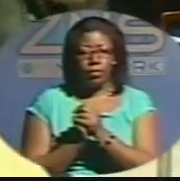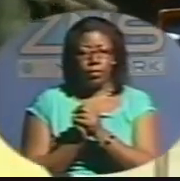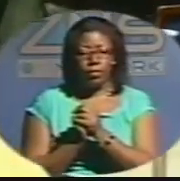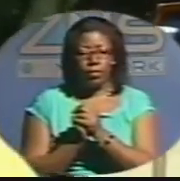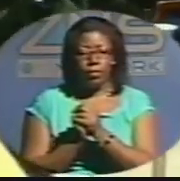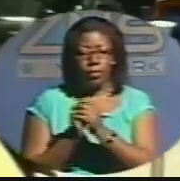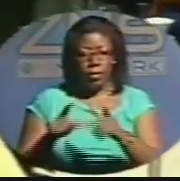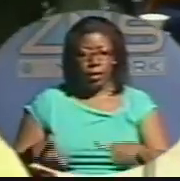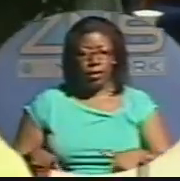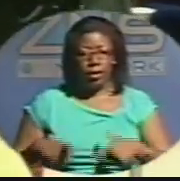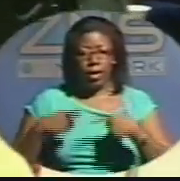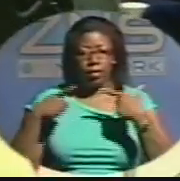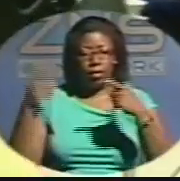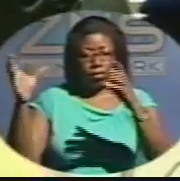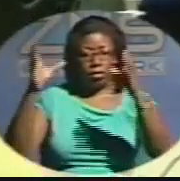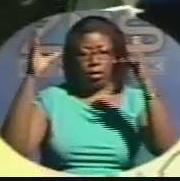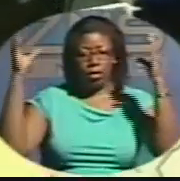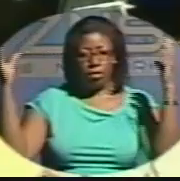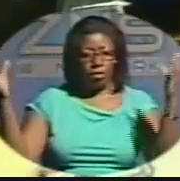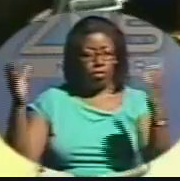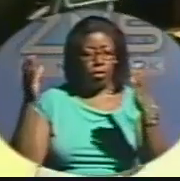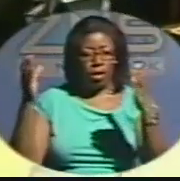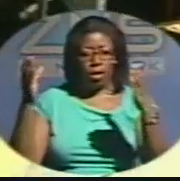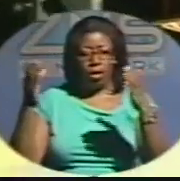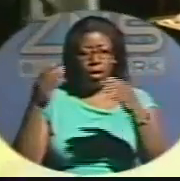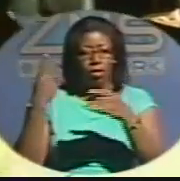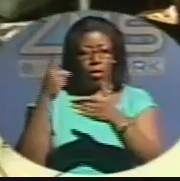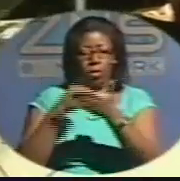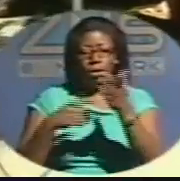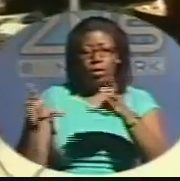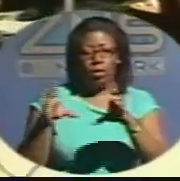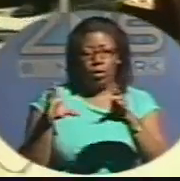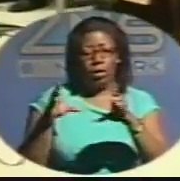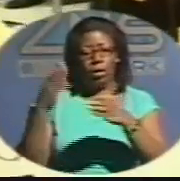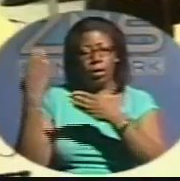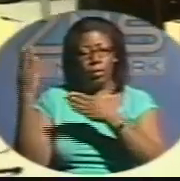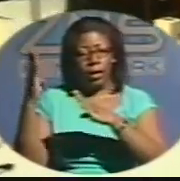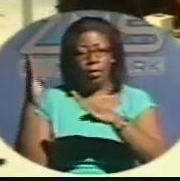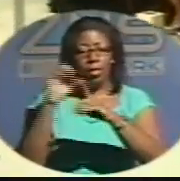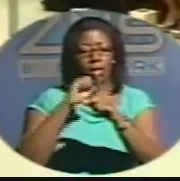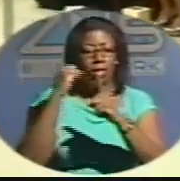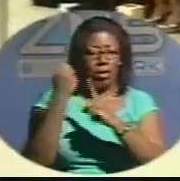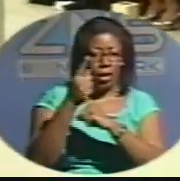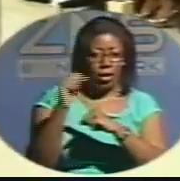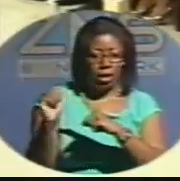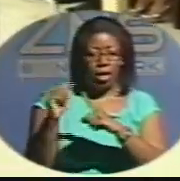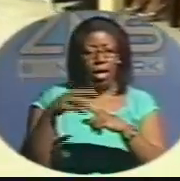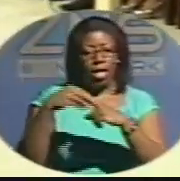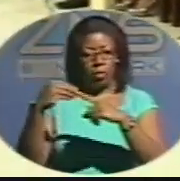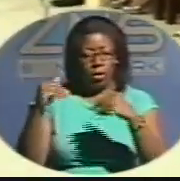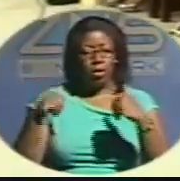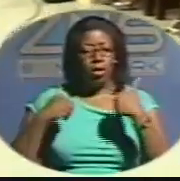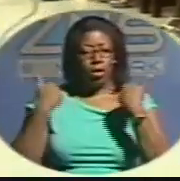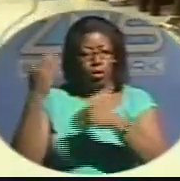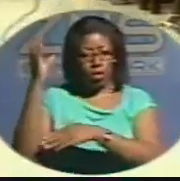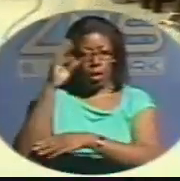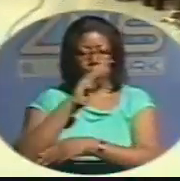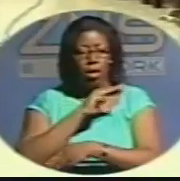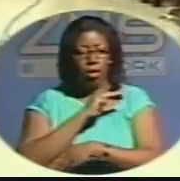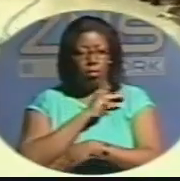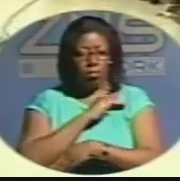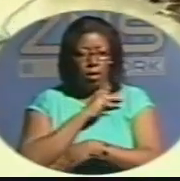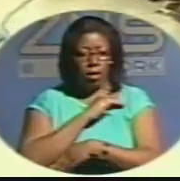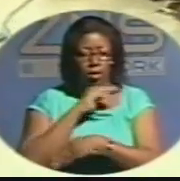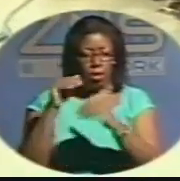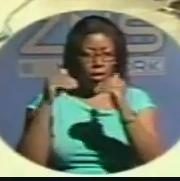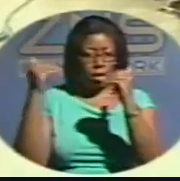His life is being celebrated for its enormous impact to the Bahamian society, in particular the youth of the nation. Charles Maynard achieved success